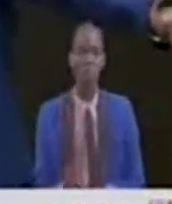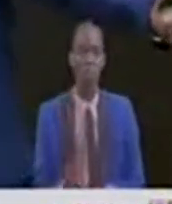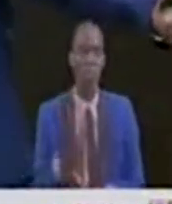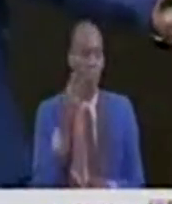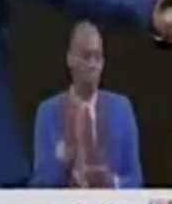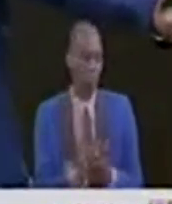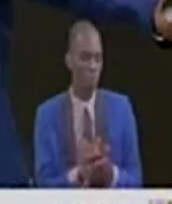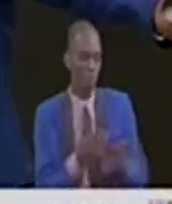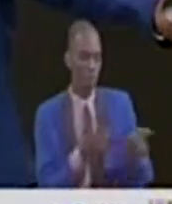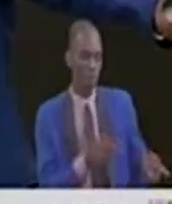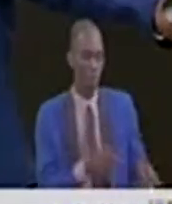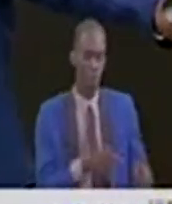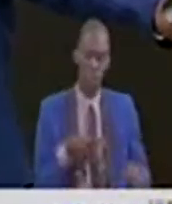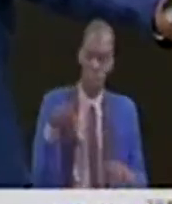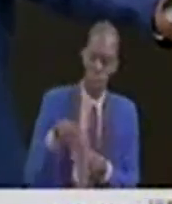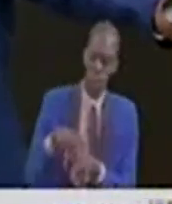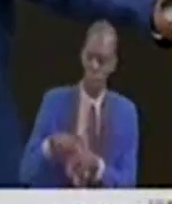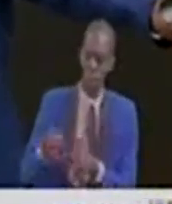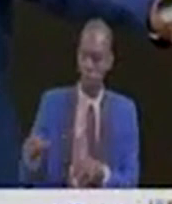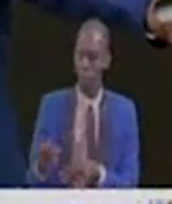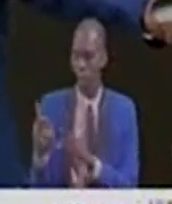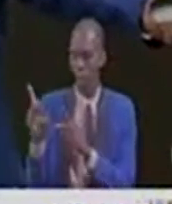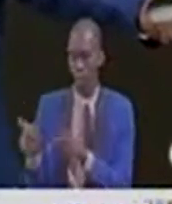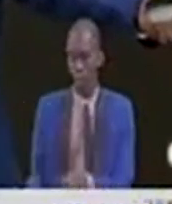business, and he tries to do